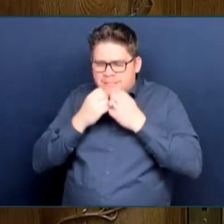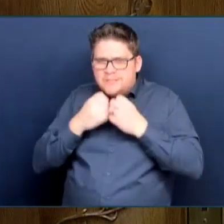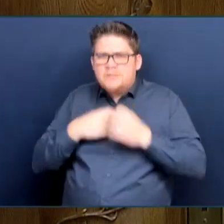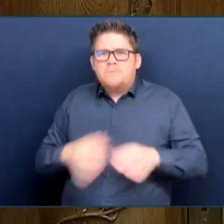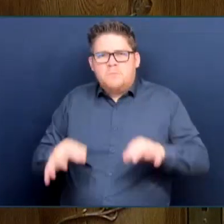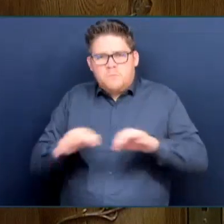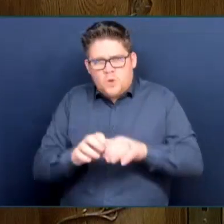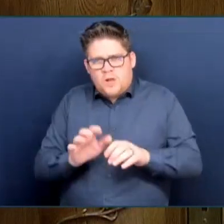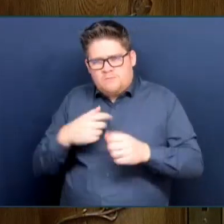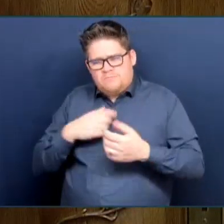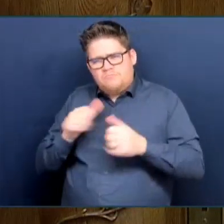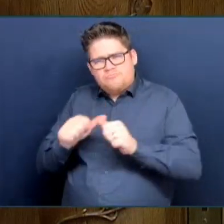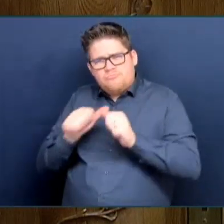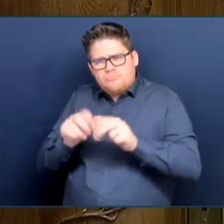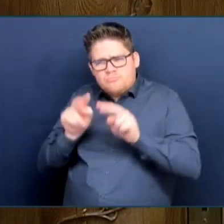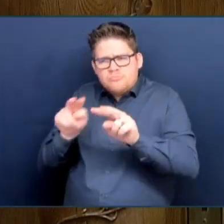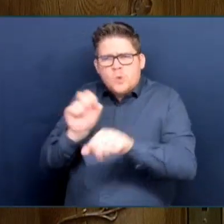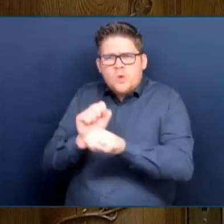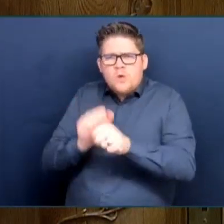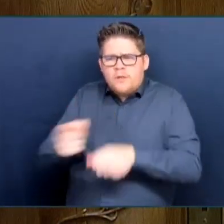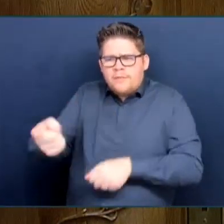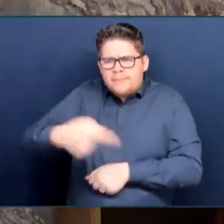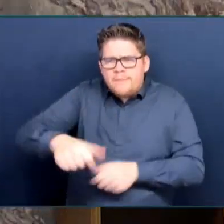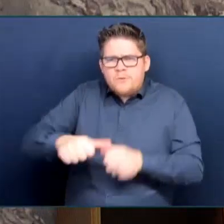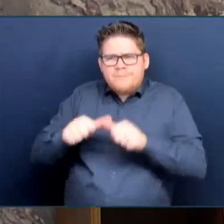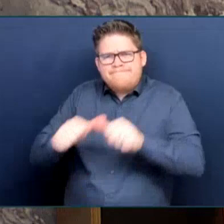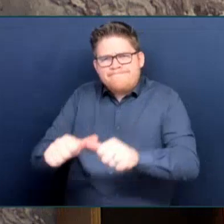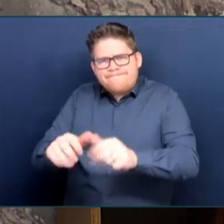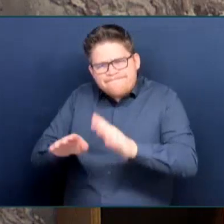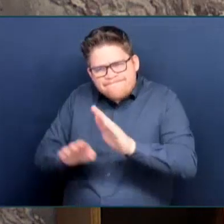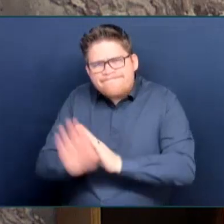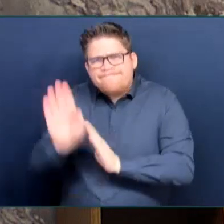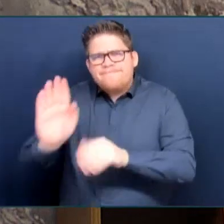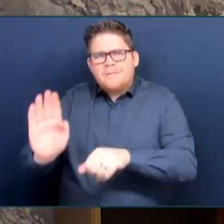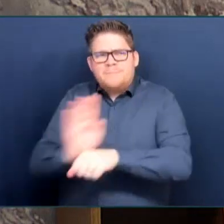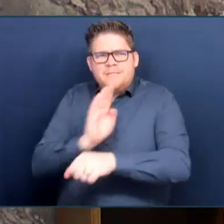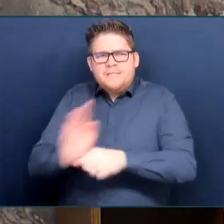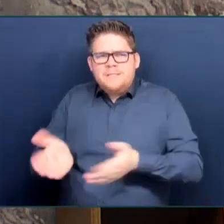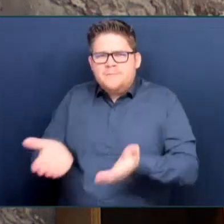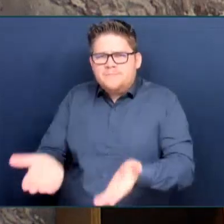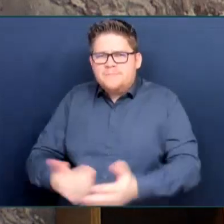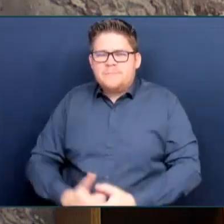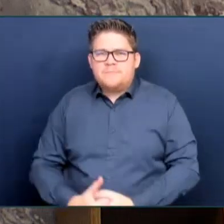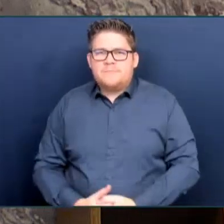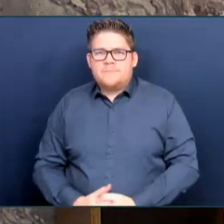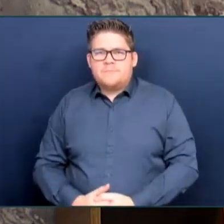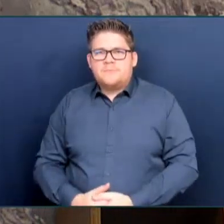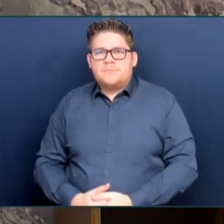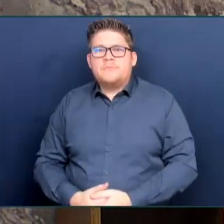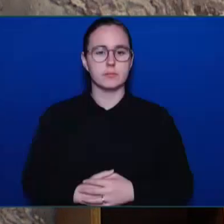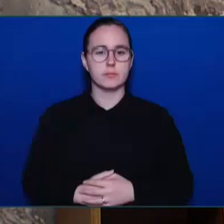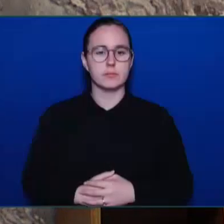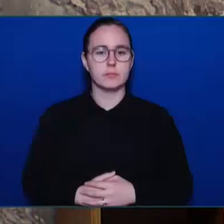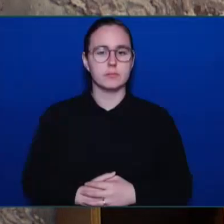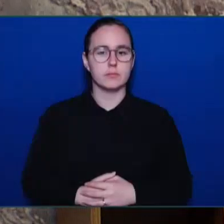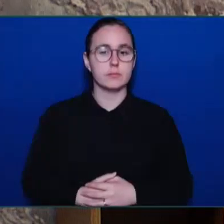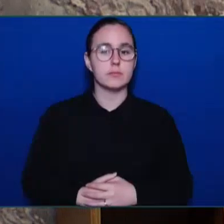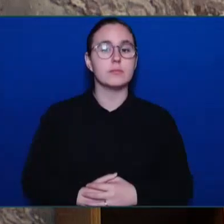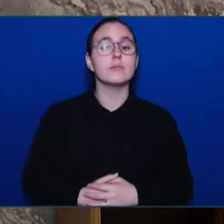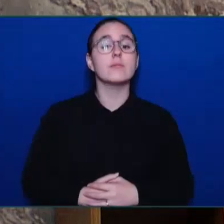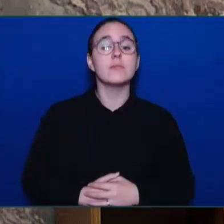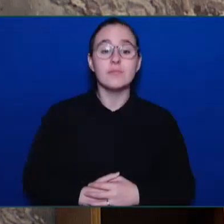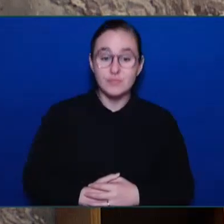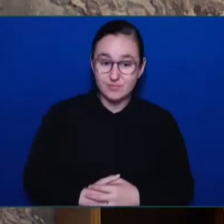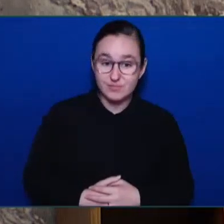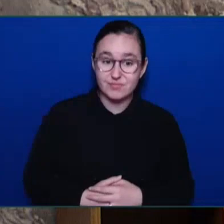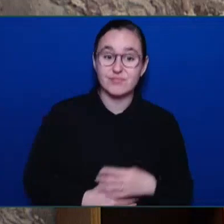Opposition House Leader supplemental. Well, Mr. Speaker, the minister standing up and saying that small businesses are important to her